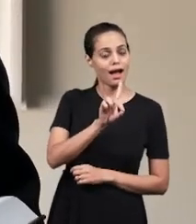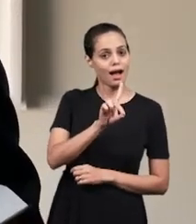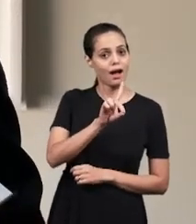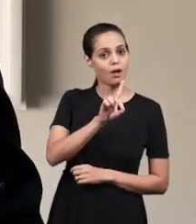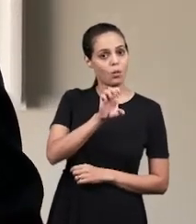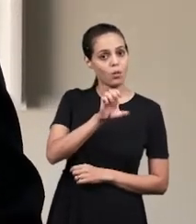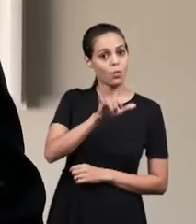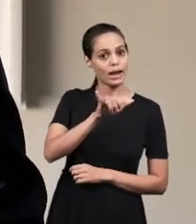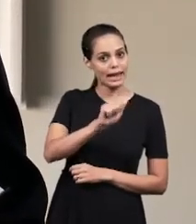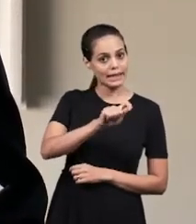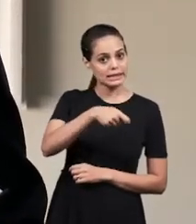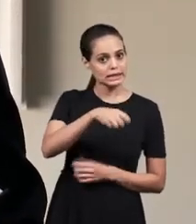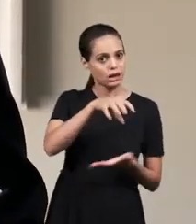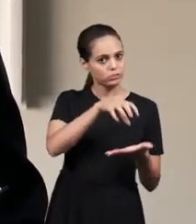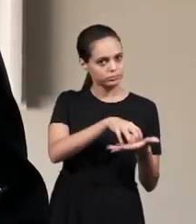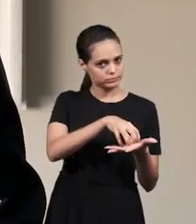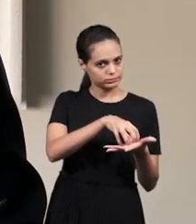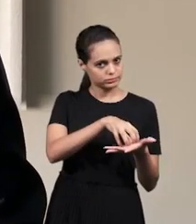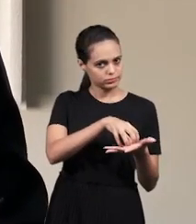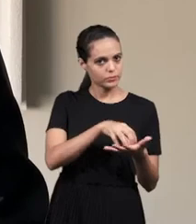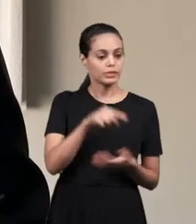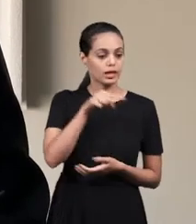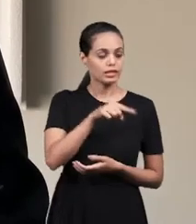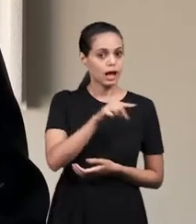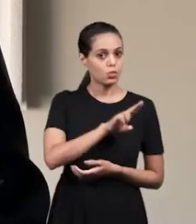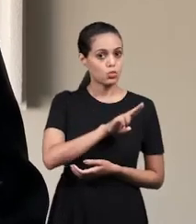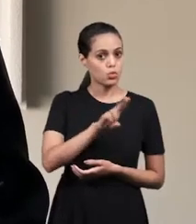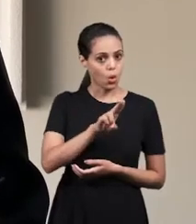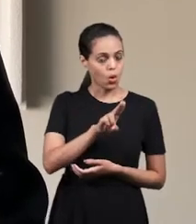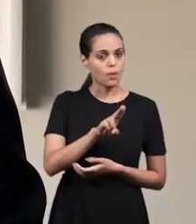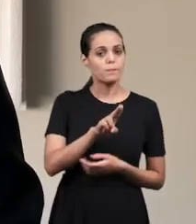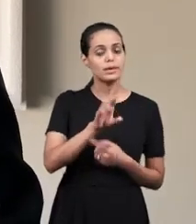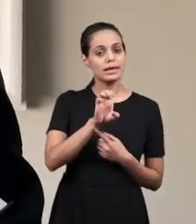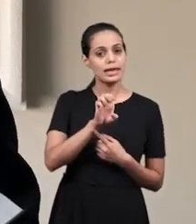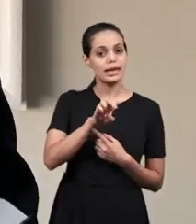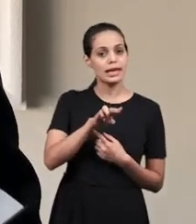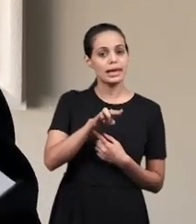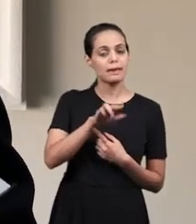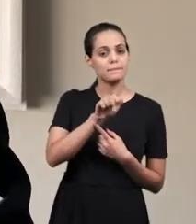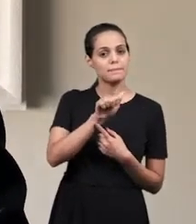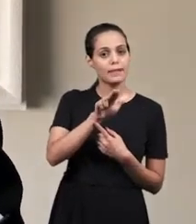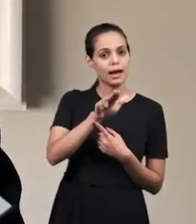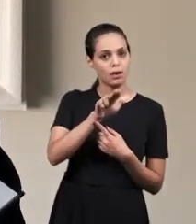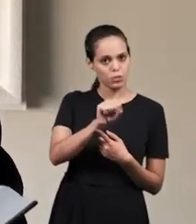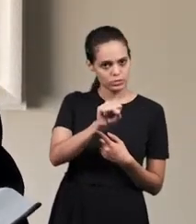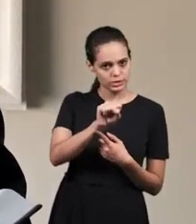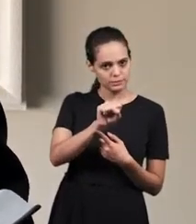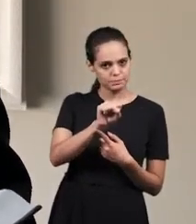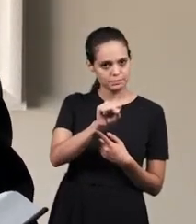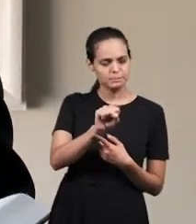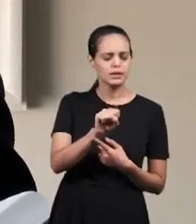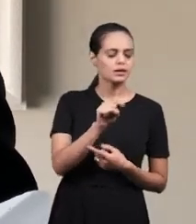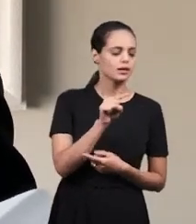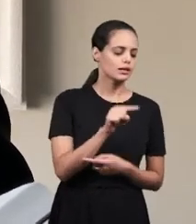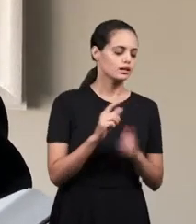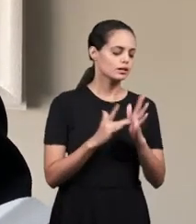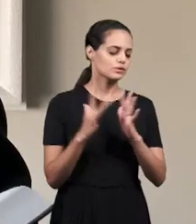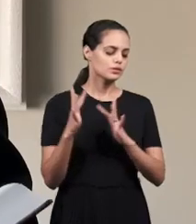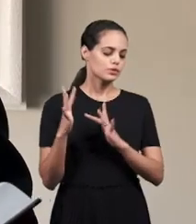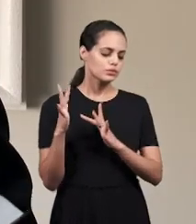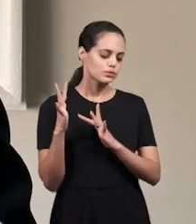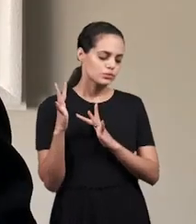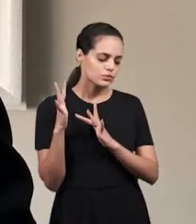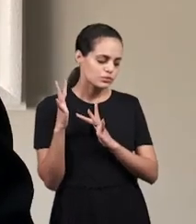him to stay with them. Because Jesus showed that he was going somewhere